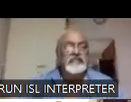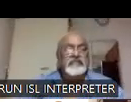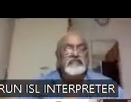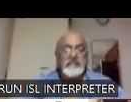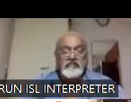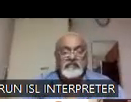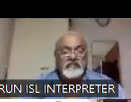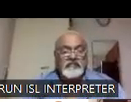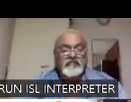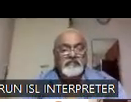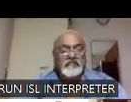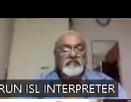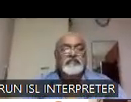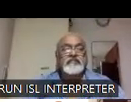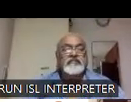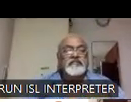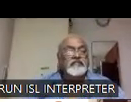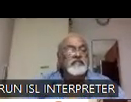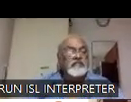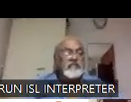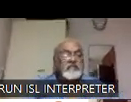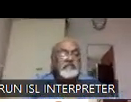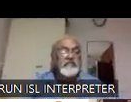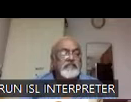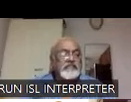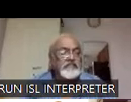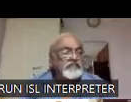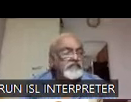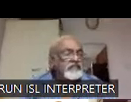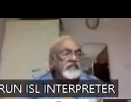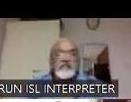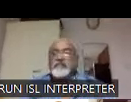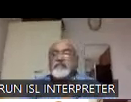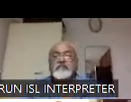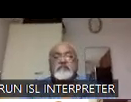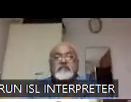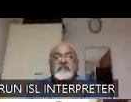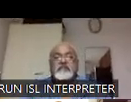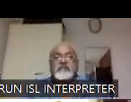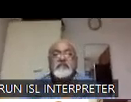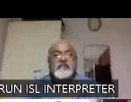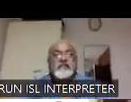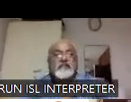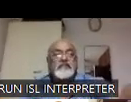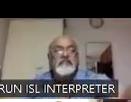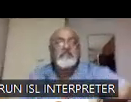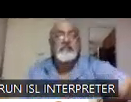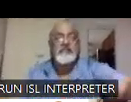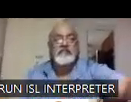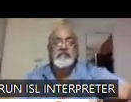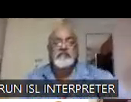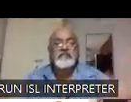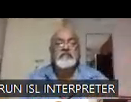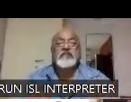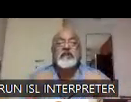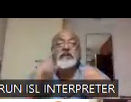of the facts that we must understand. I will give you comparative statements of people with disabilities as I move